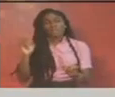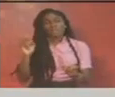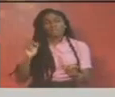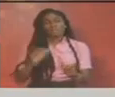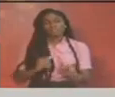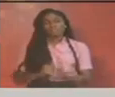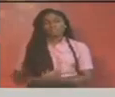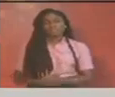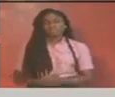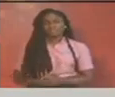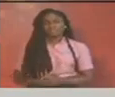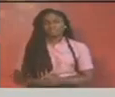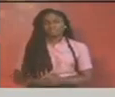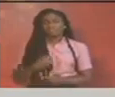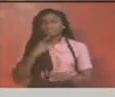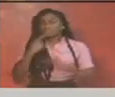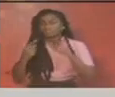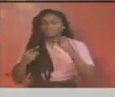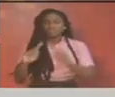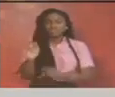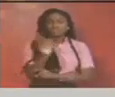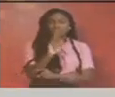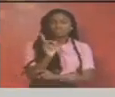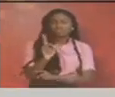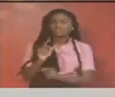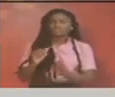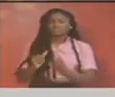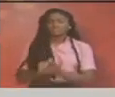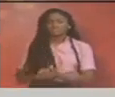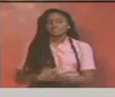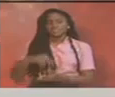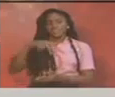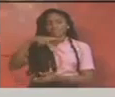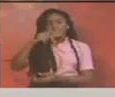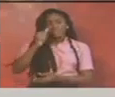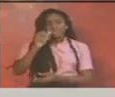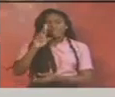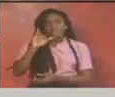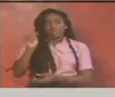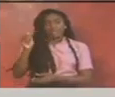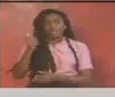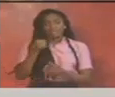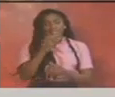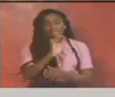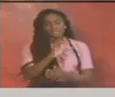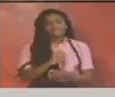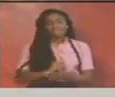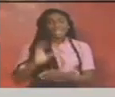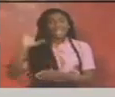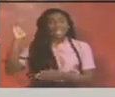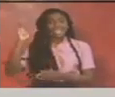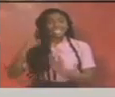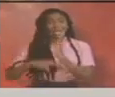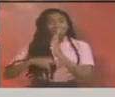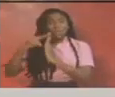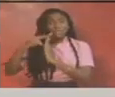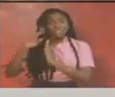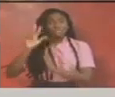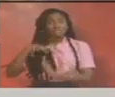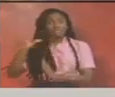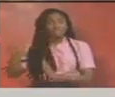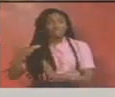breaking down in the numbers into different facilities. Cara Suites, we have 19, Cascadia Hotel 33, Chancellor